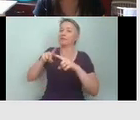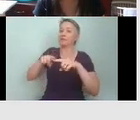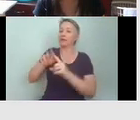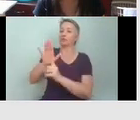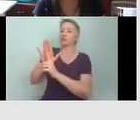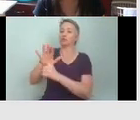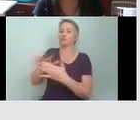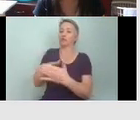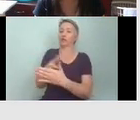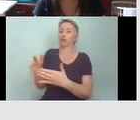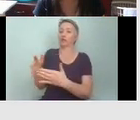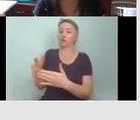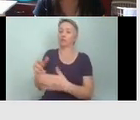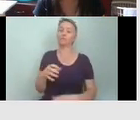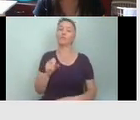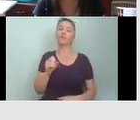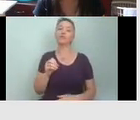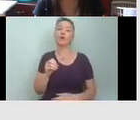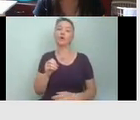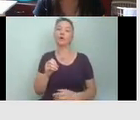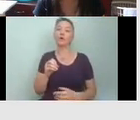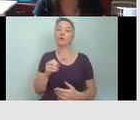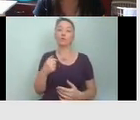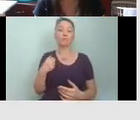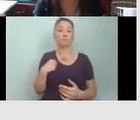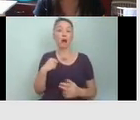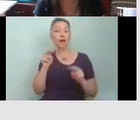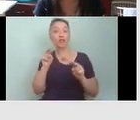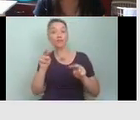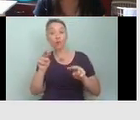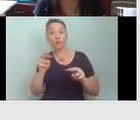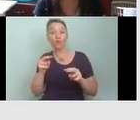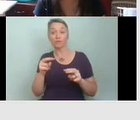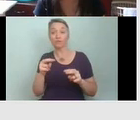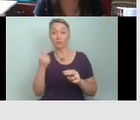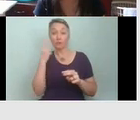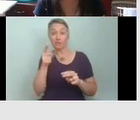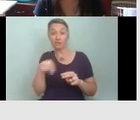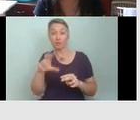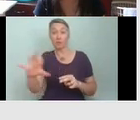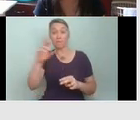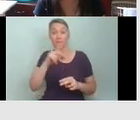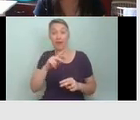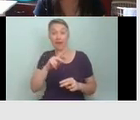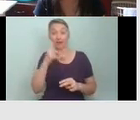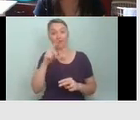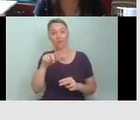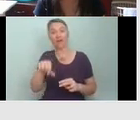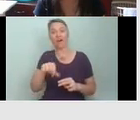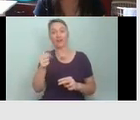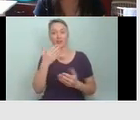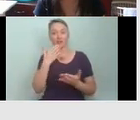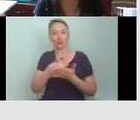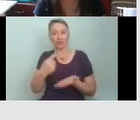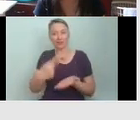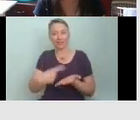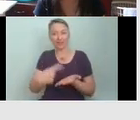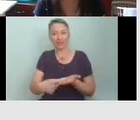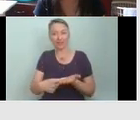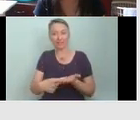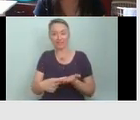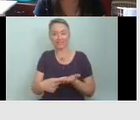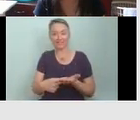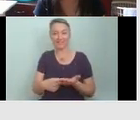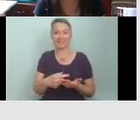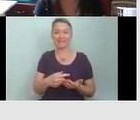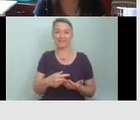look forward to having you all back again for another lively discussion. It's hard to be lively